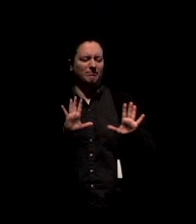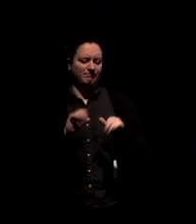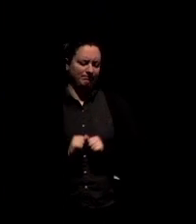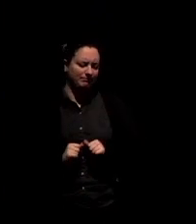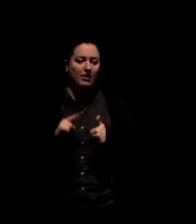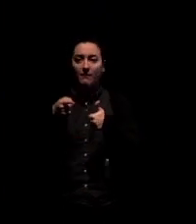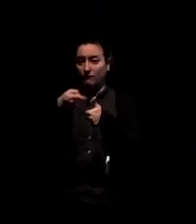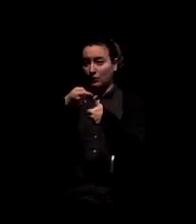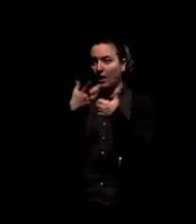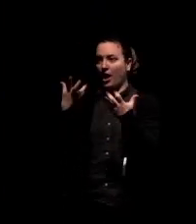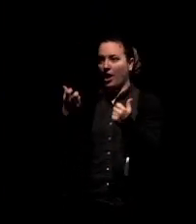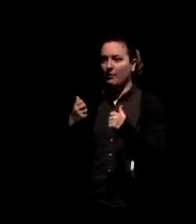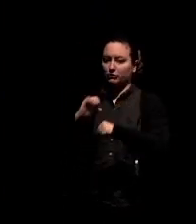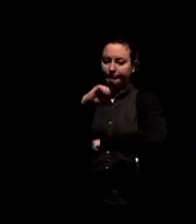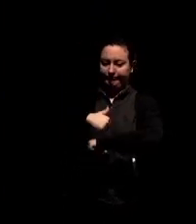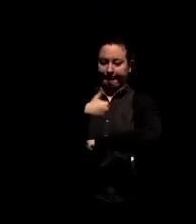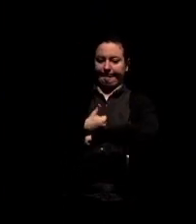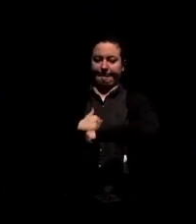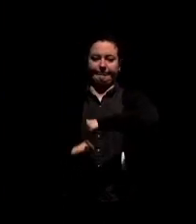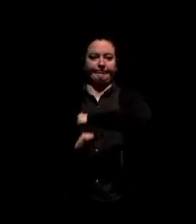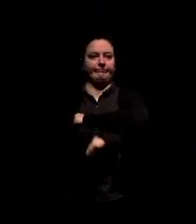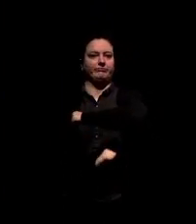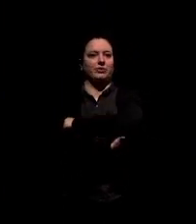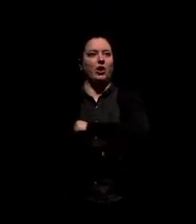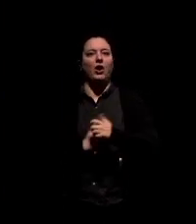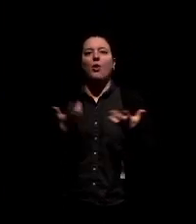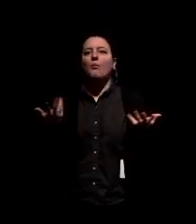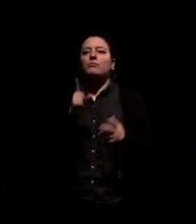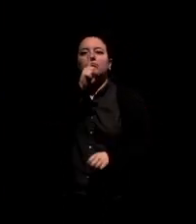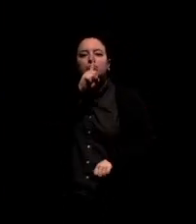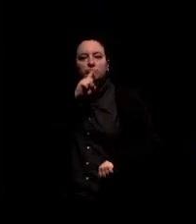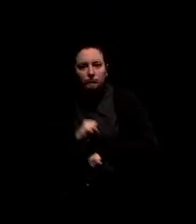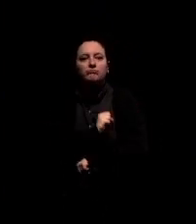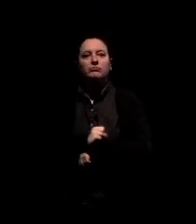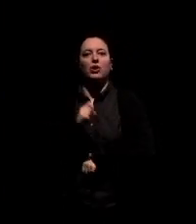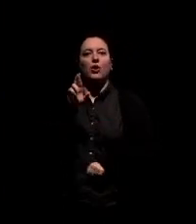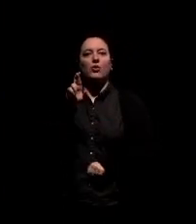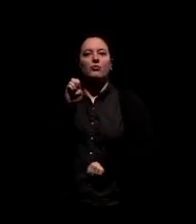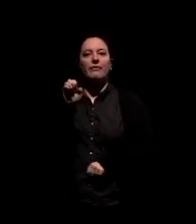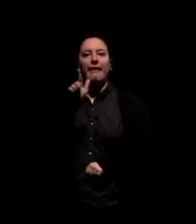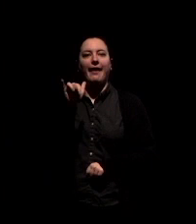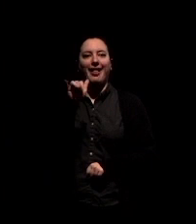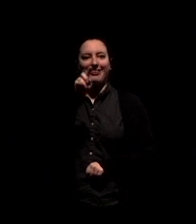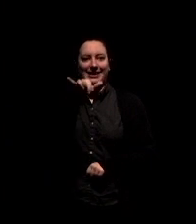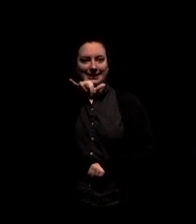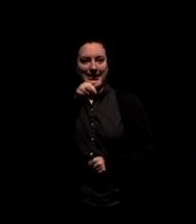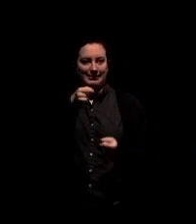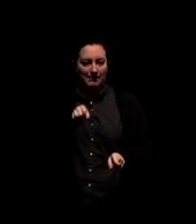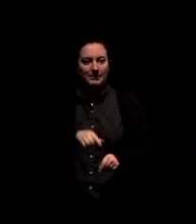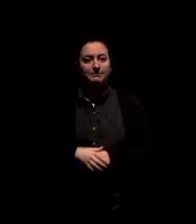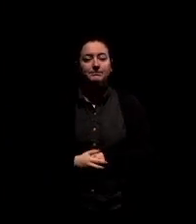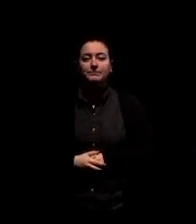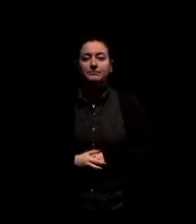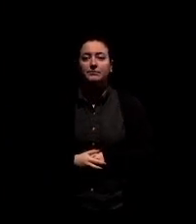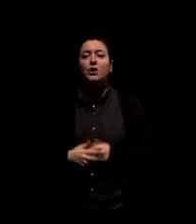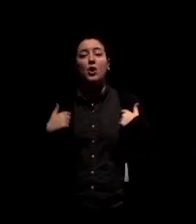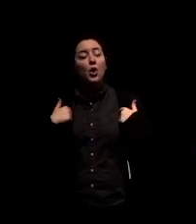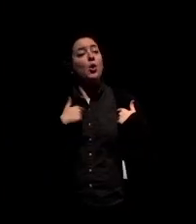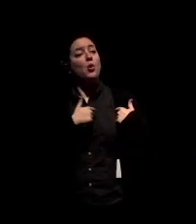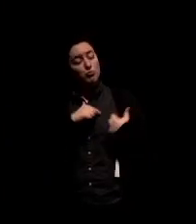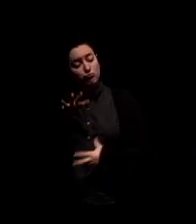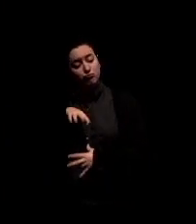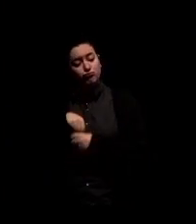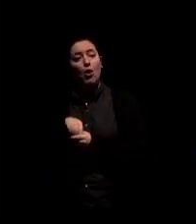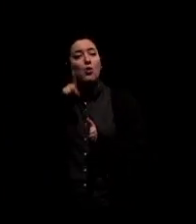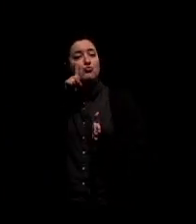in the reality of Minnesota. One of the parts of our organization is research. So we conduct